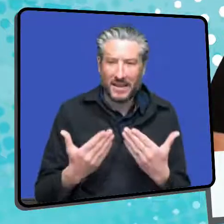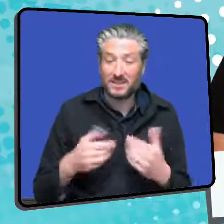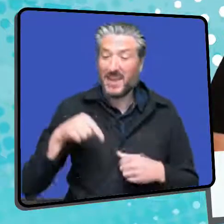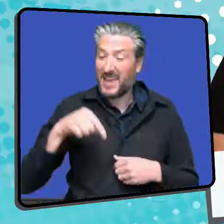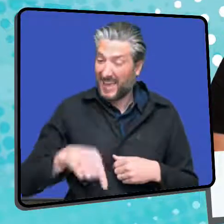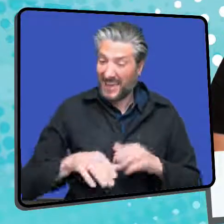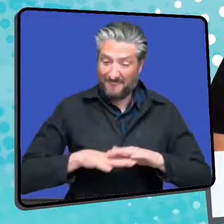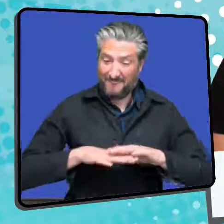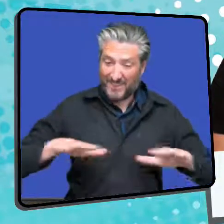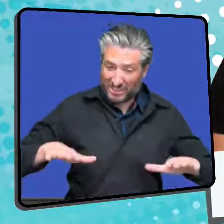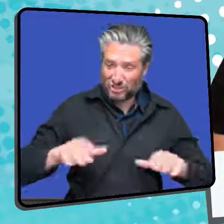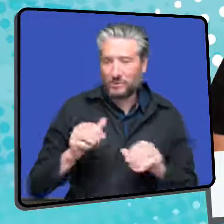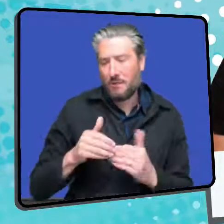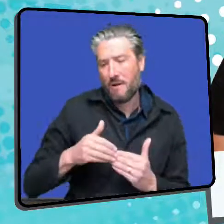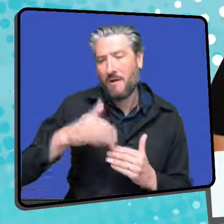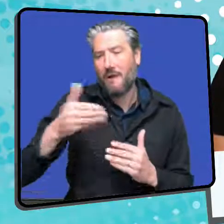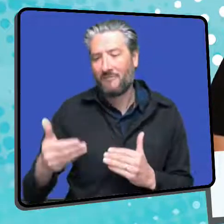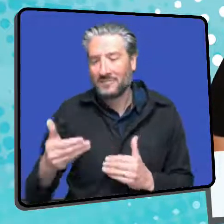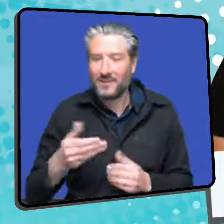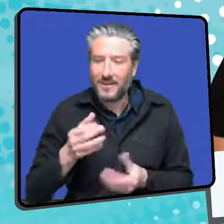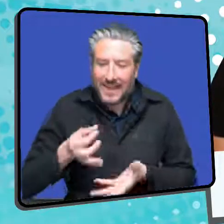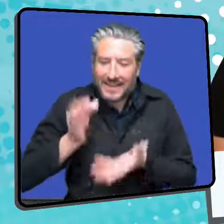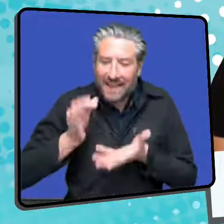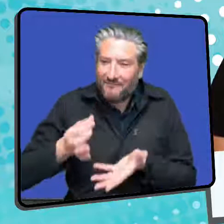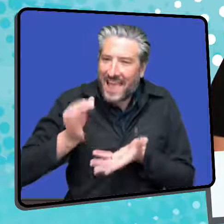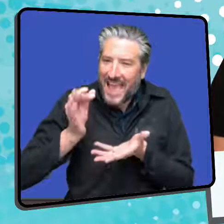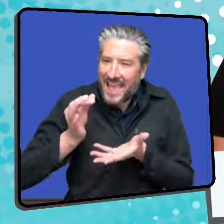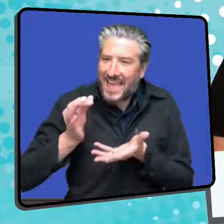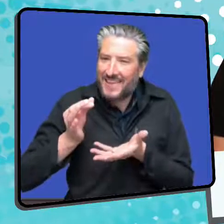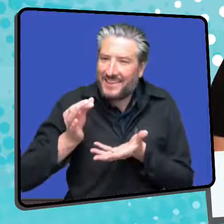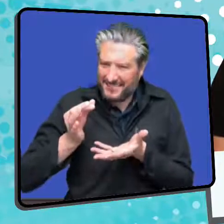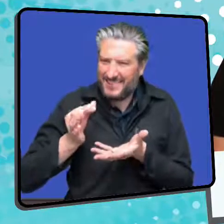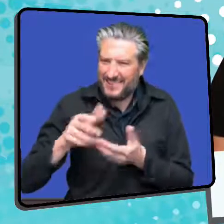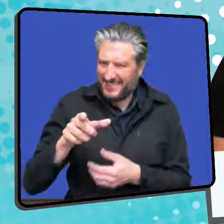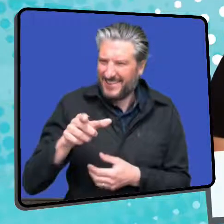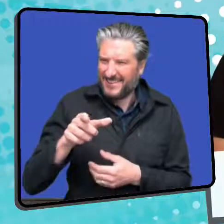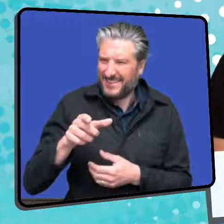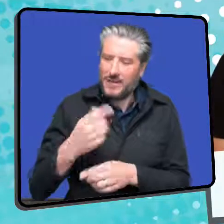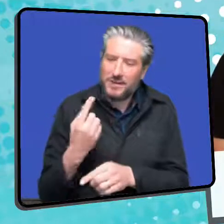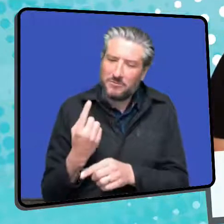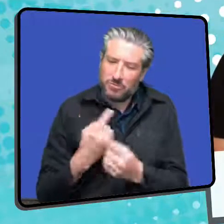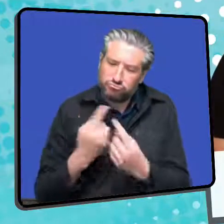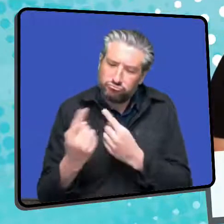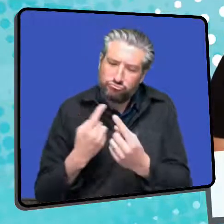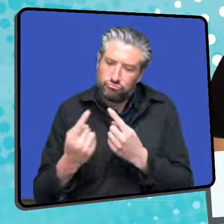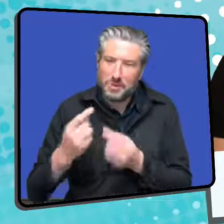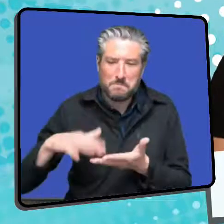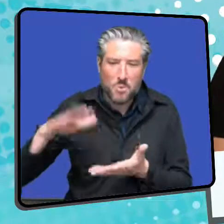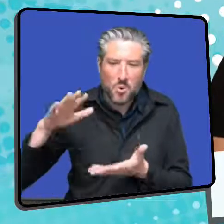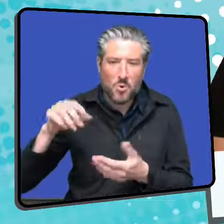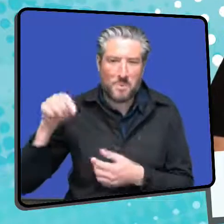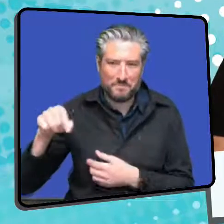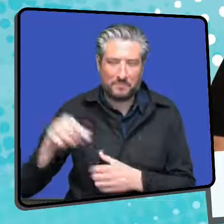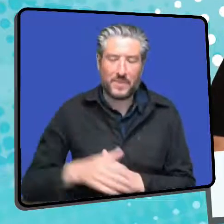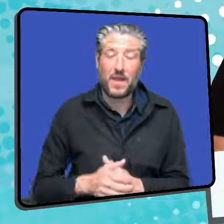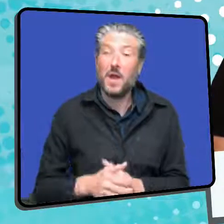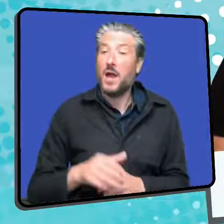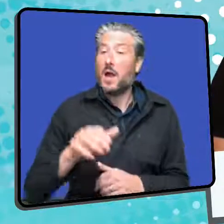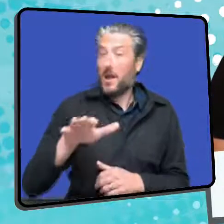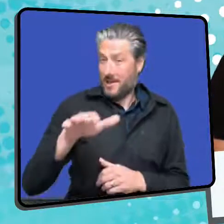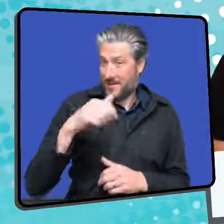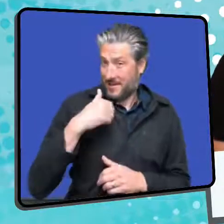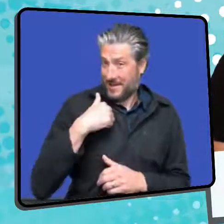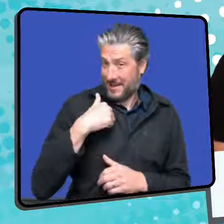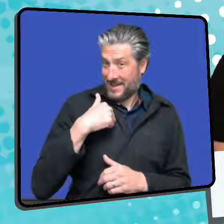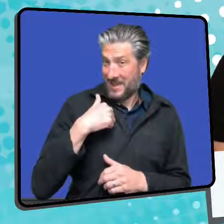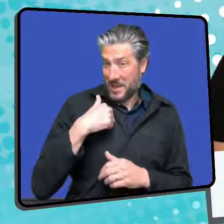more other than just on the show. But one of the things we wanted to do next, we did warn you, Marta, but honestly, it's